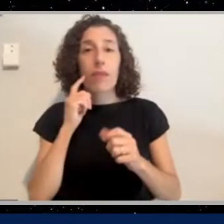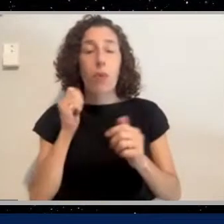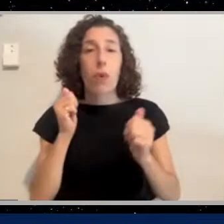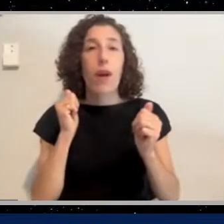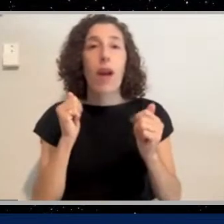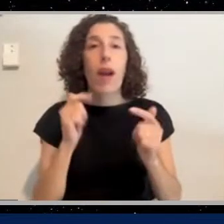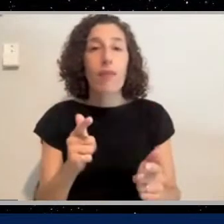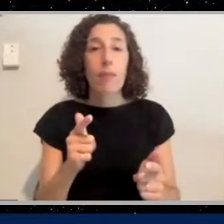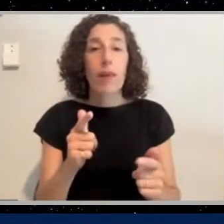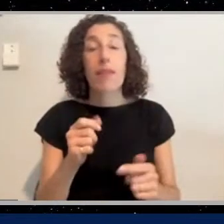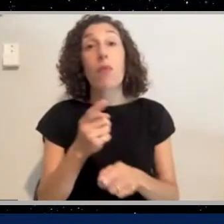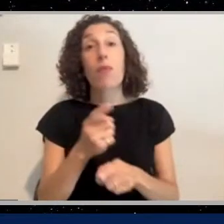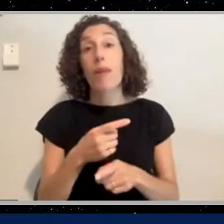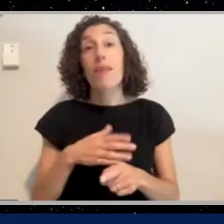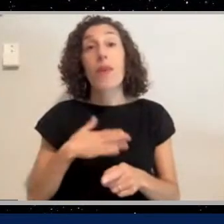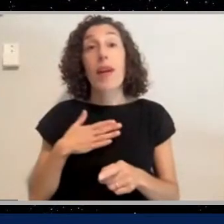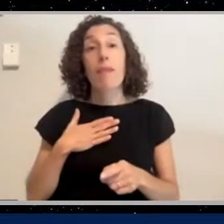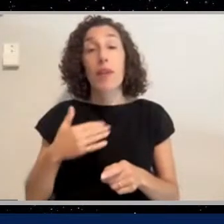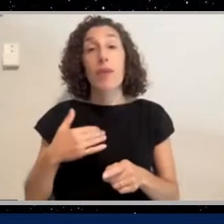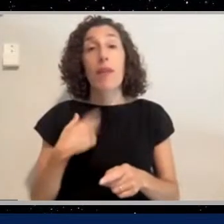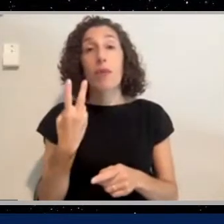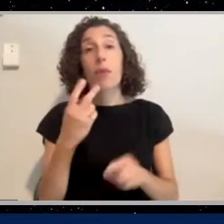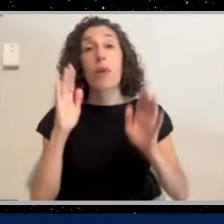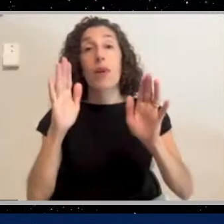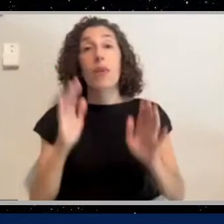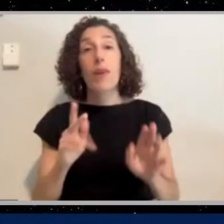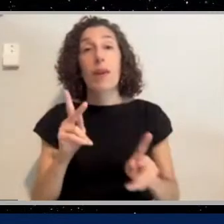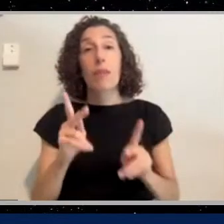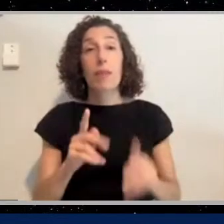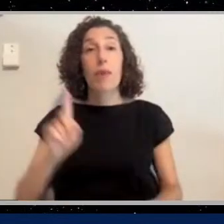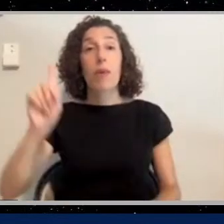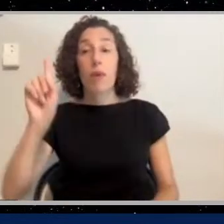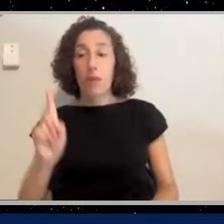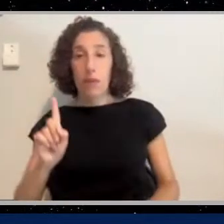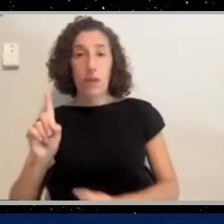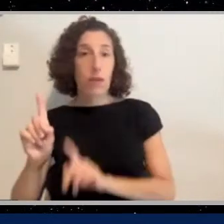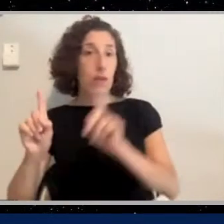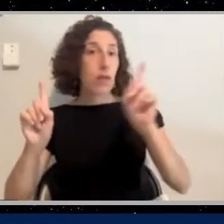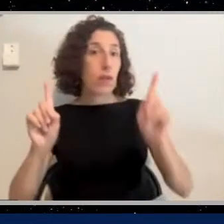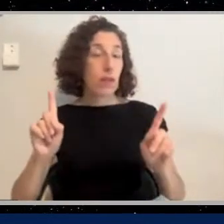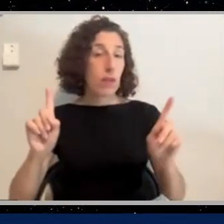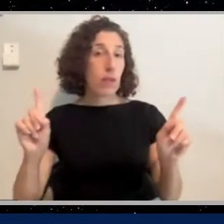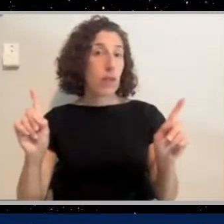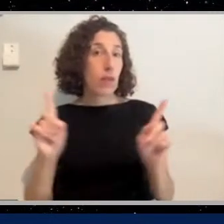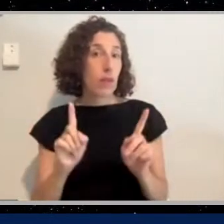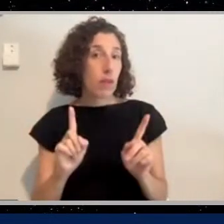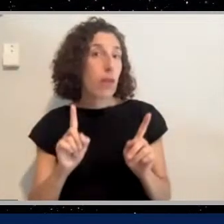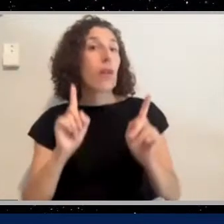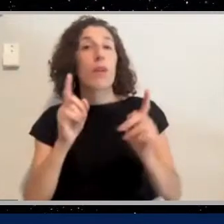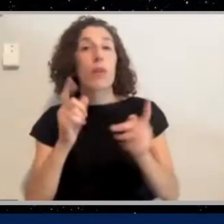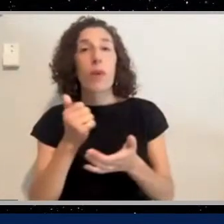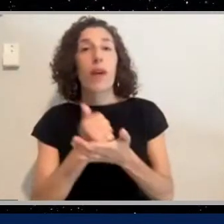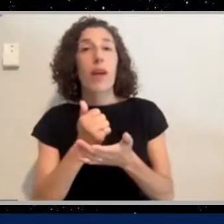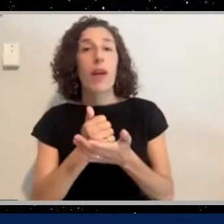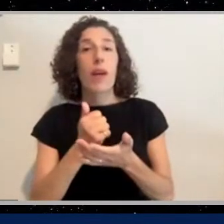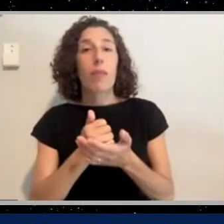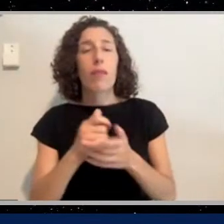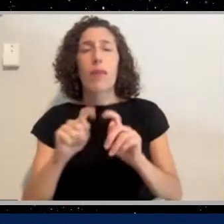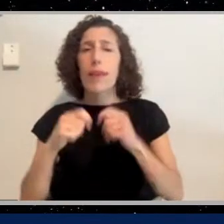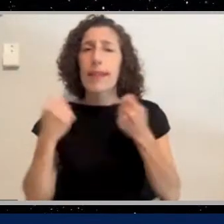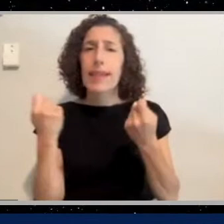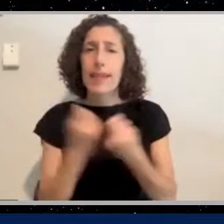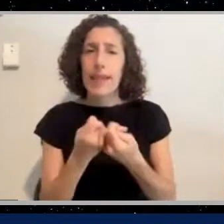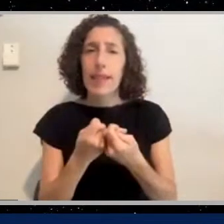on one side and Will Pomerantz on the other. Both were also in the space industry. And this really was a total team effort.